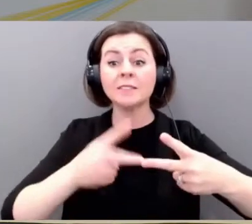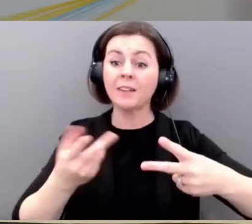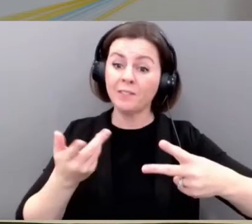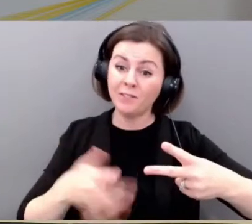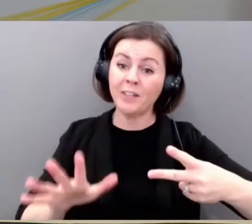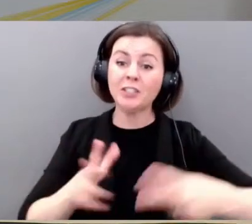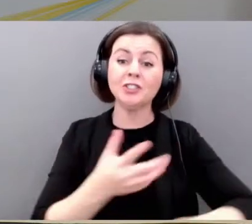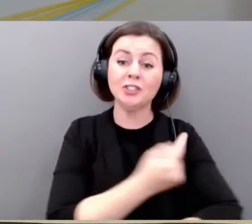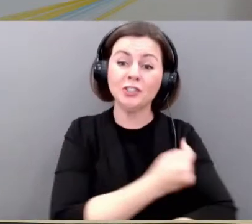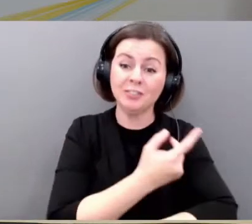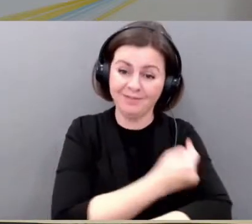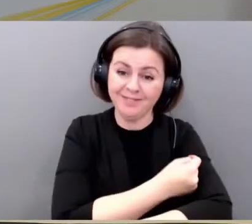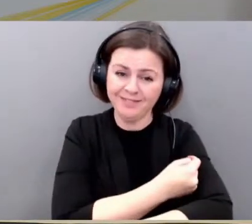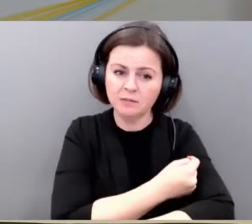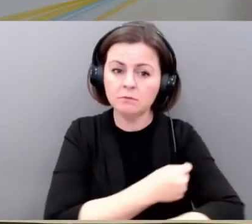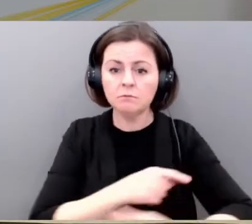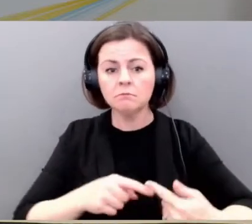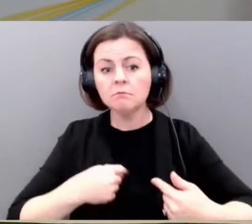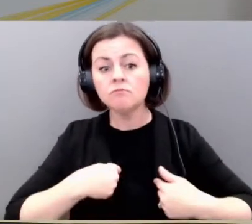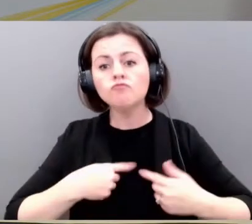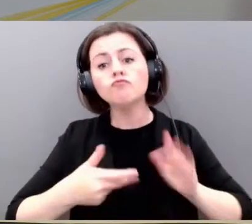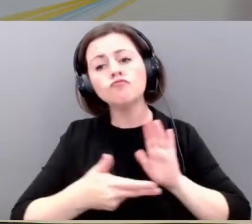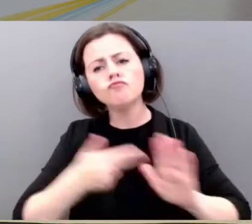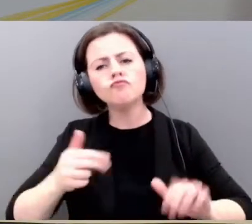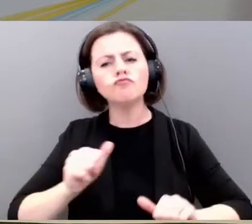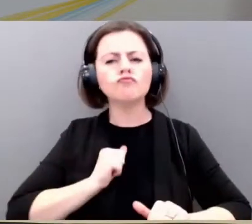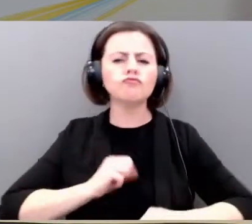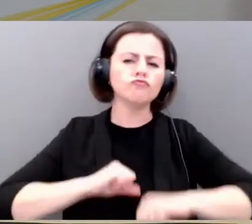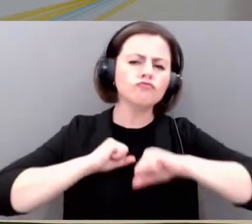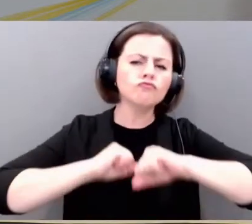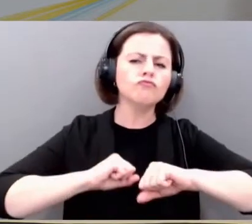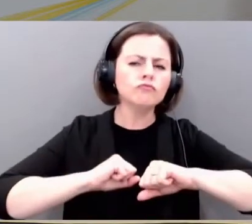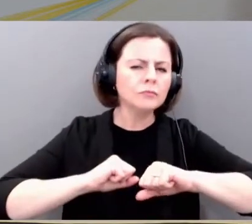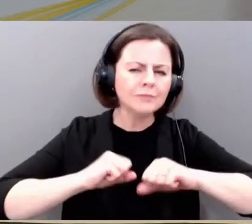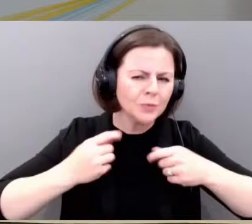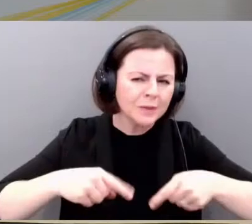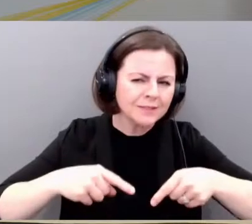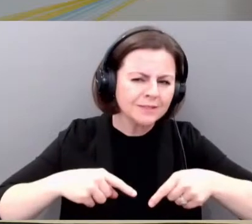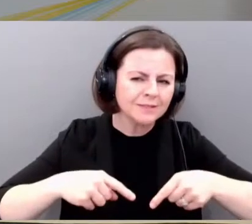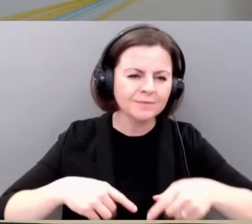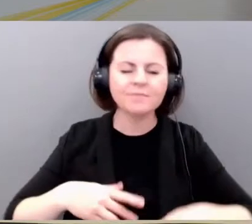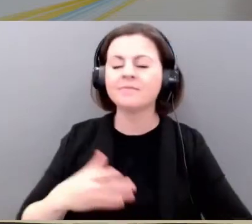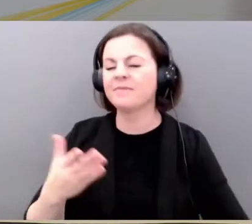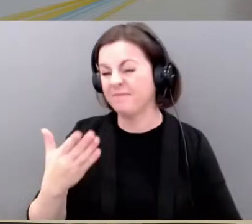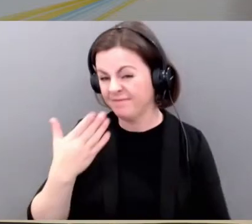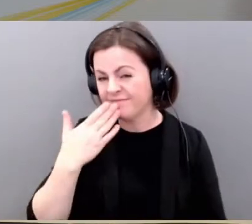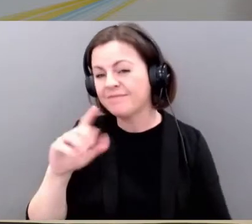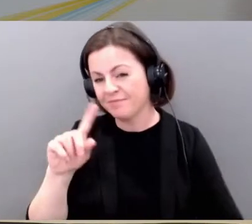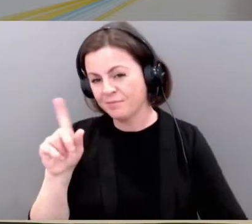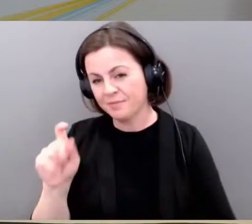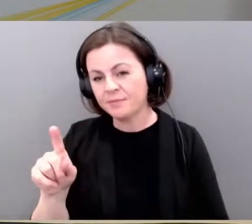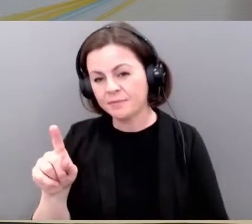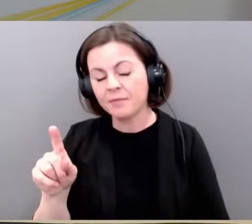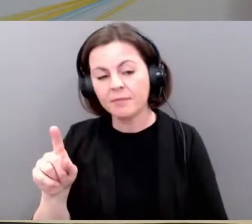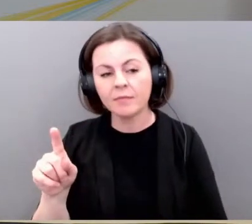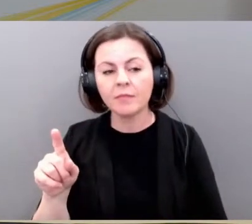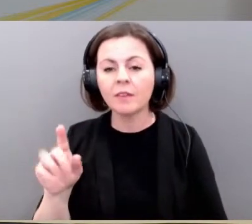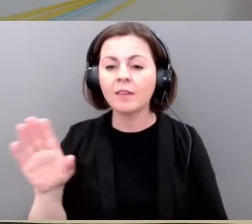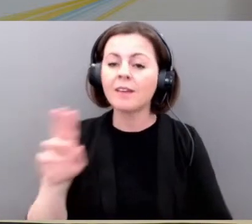Good questions. The National Advisory Committee on Immunization has said, really, from what they know of